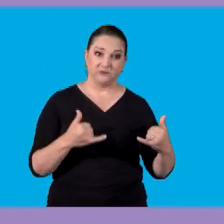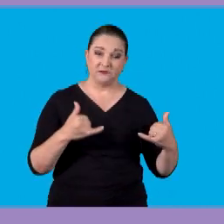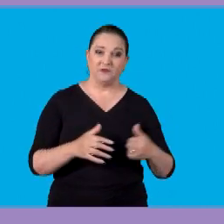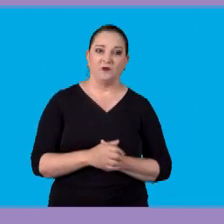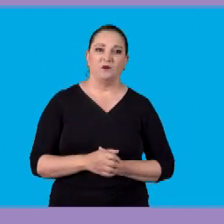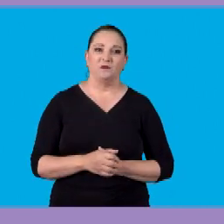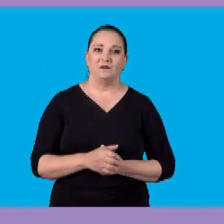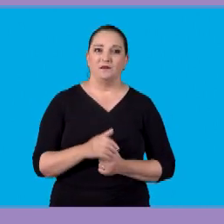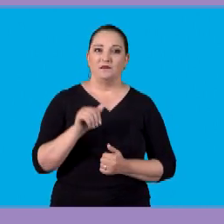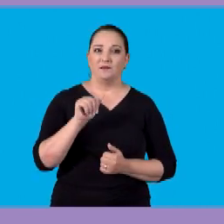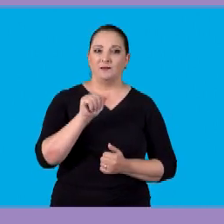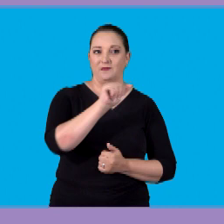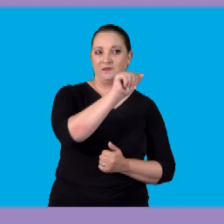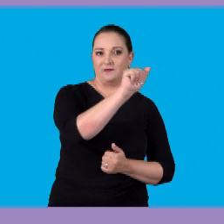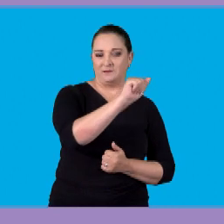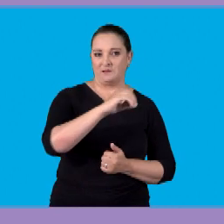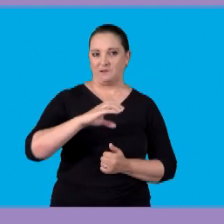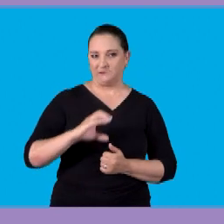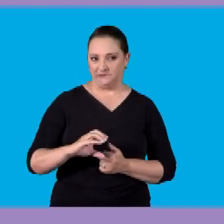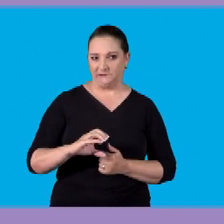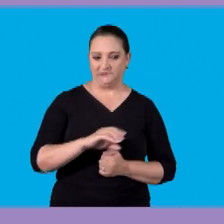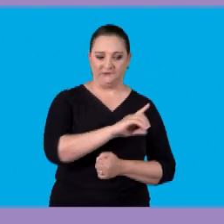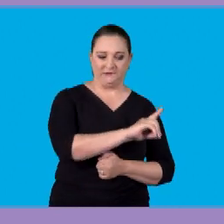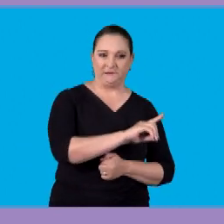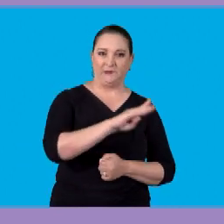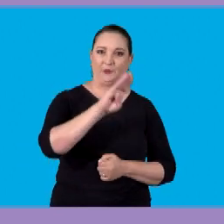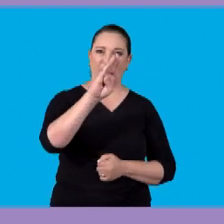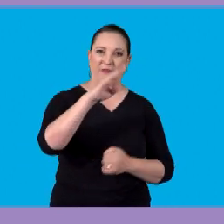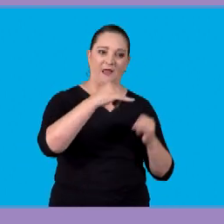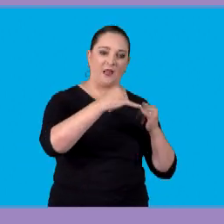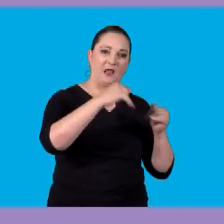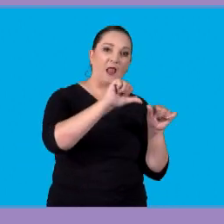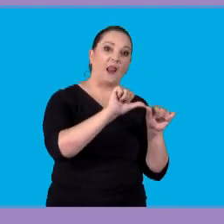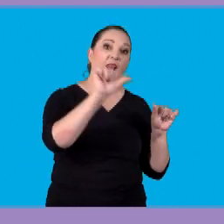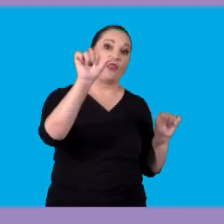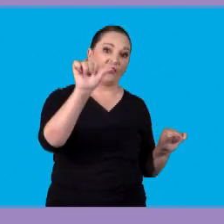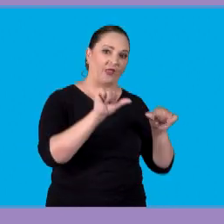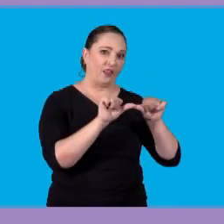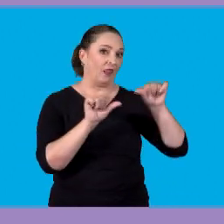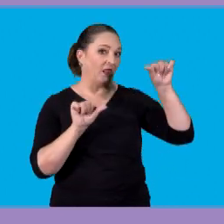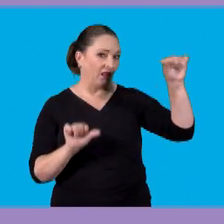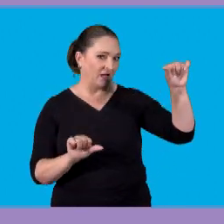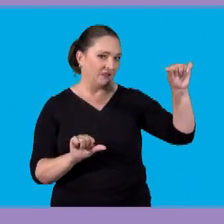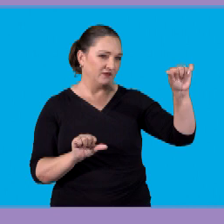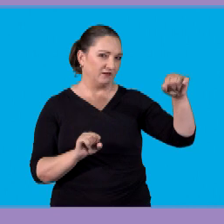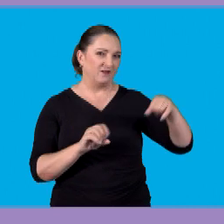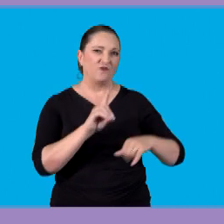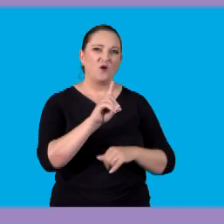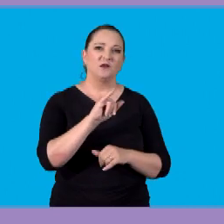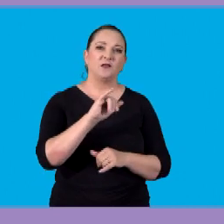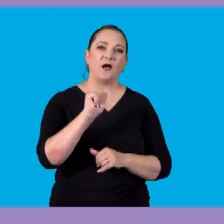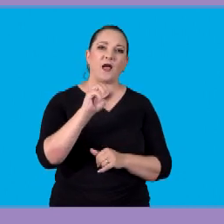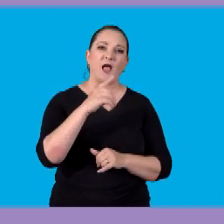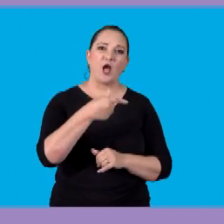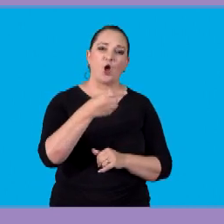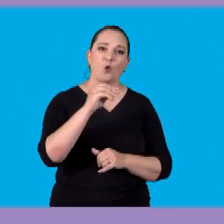the length of AC and the length of DB? Remember, those are our diagonals. So